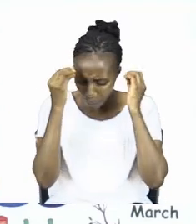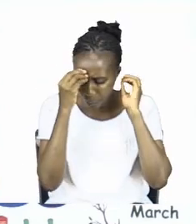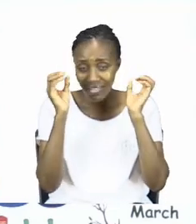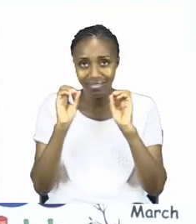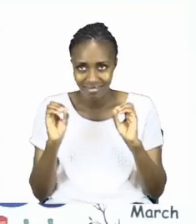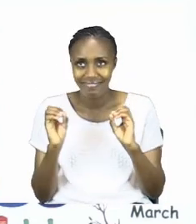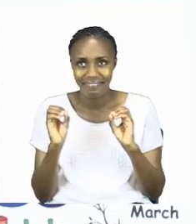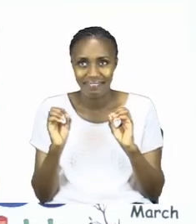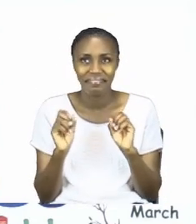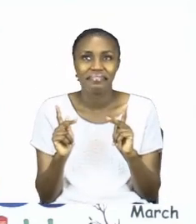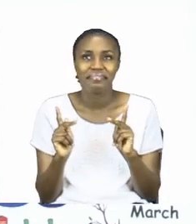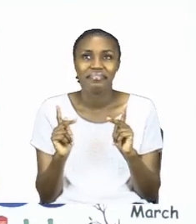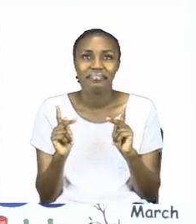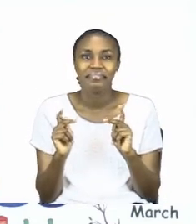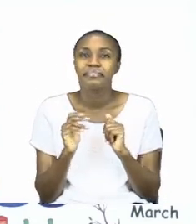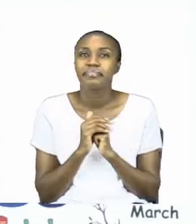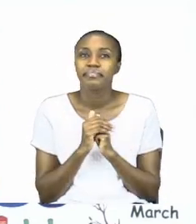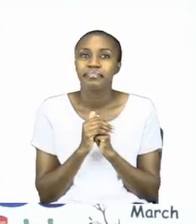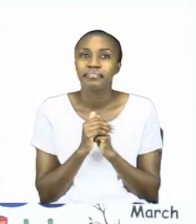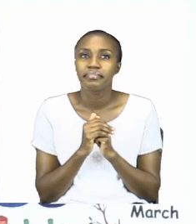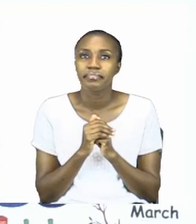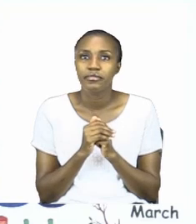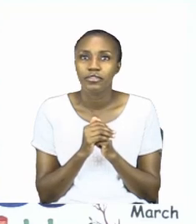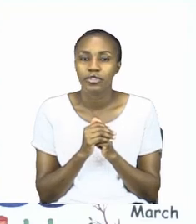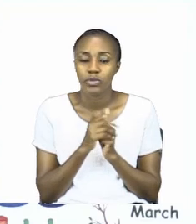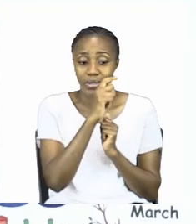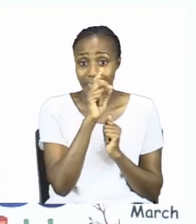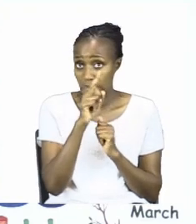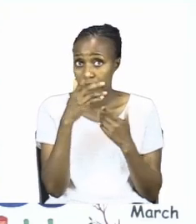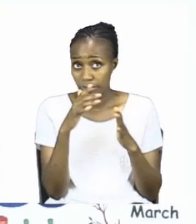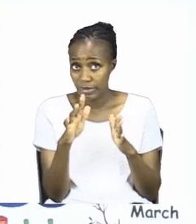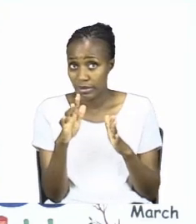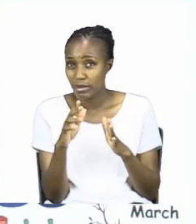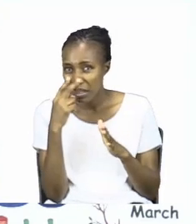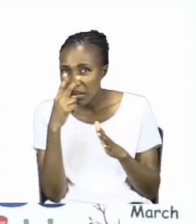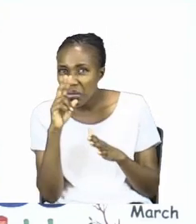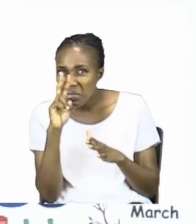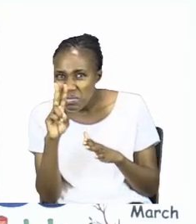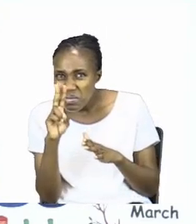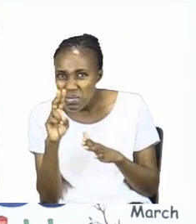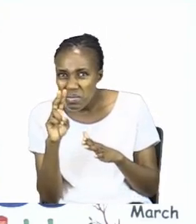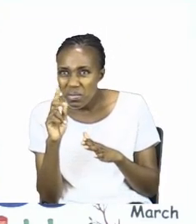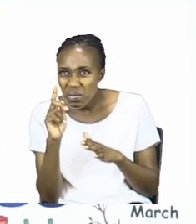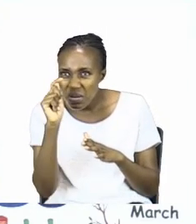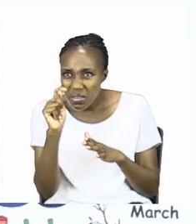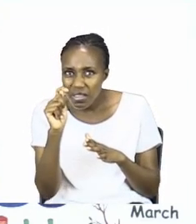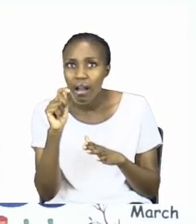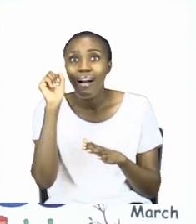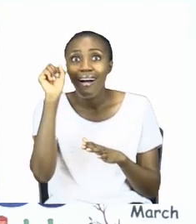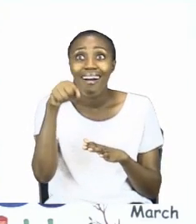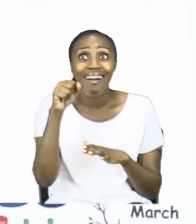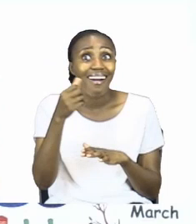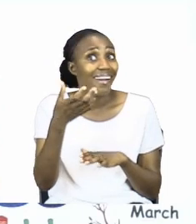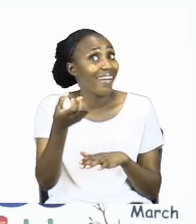again. So we have looked for 1 tens, maybe there's 2 tens. And there